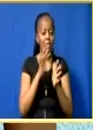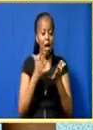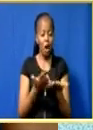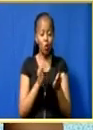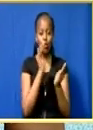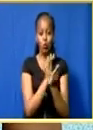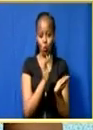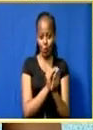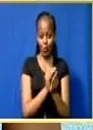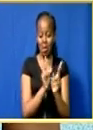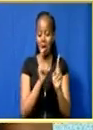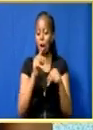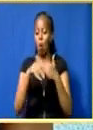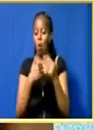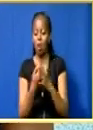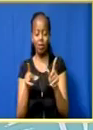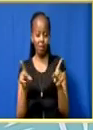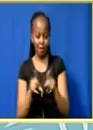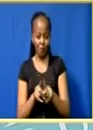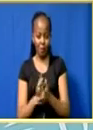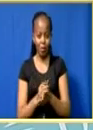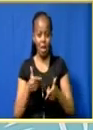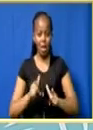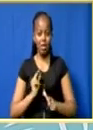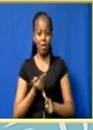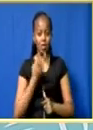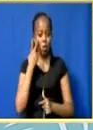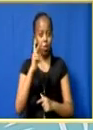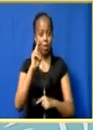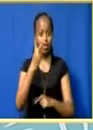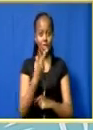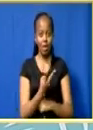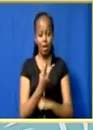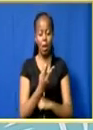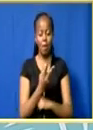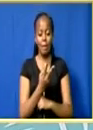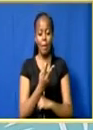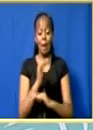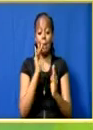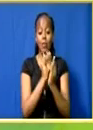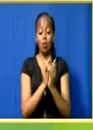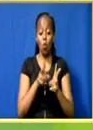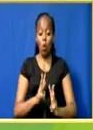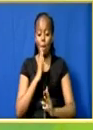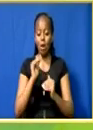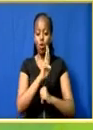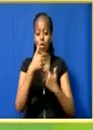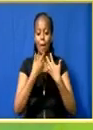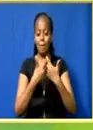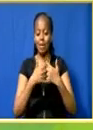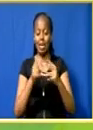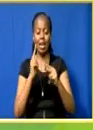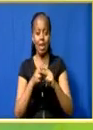preservation methods are the same. Ah. So let us look at the second preservation method mm-hmm. by using machines known